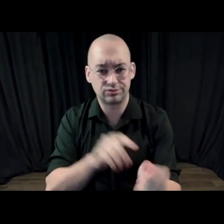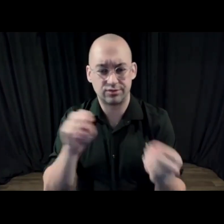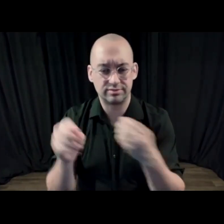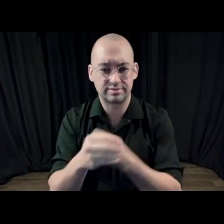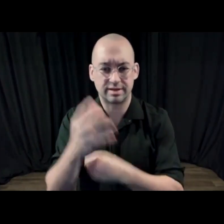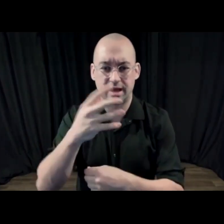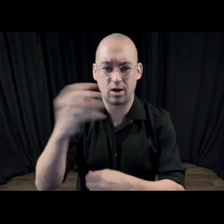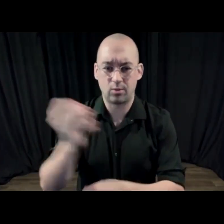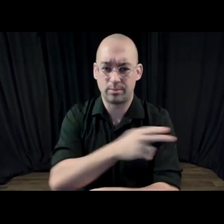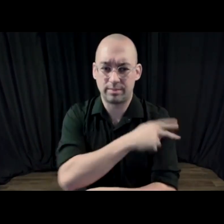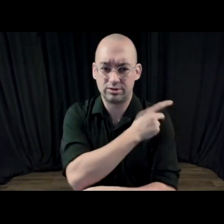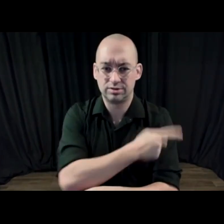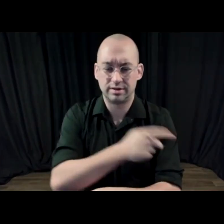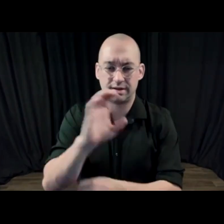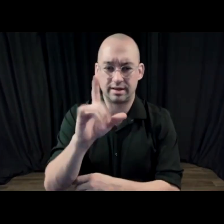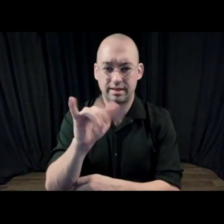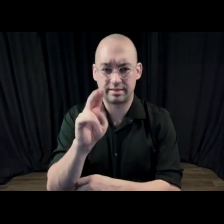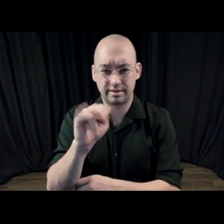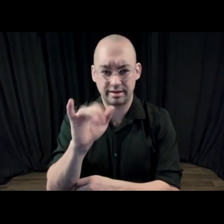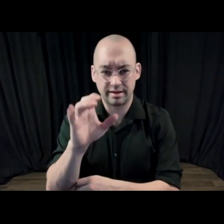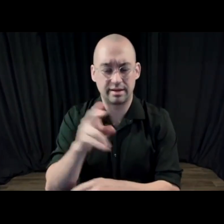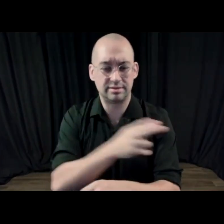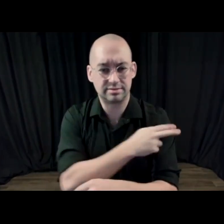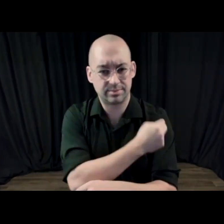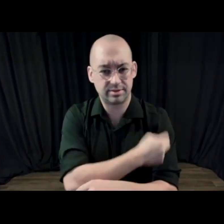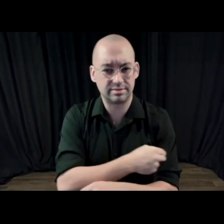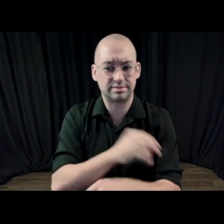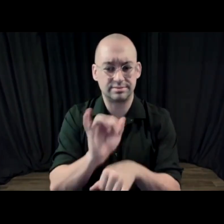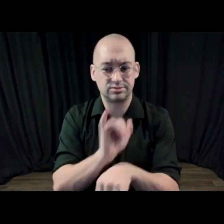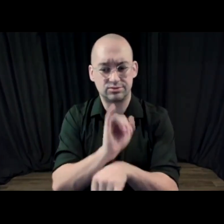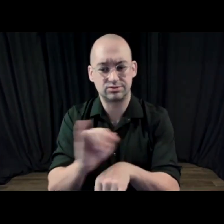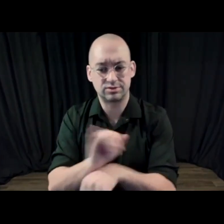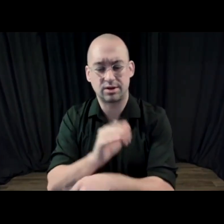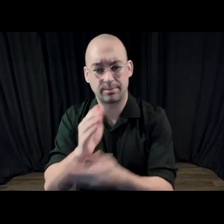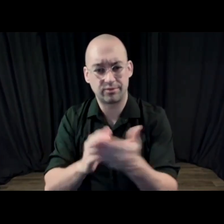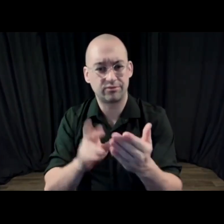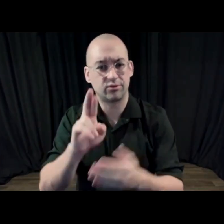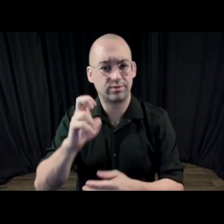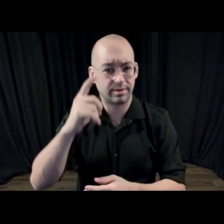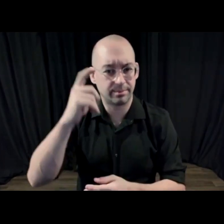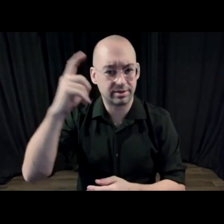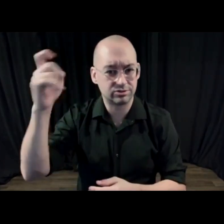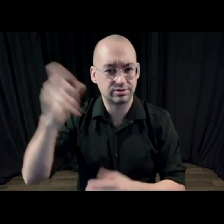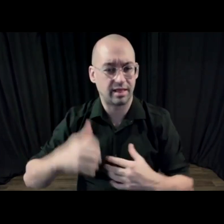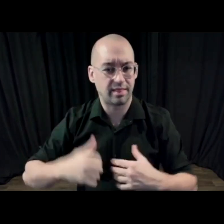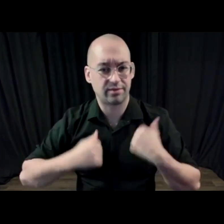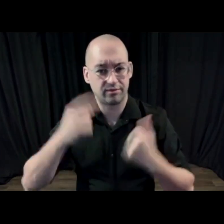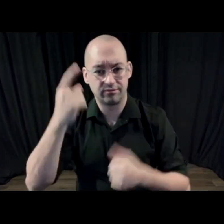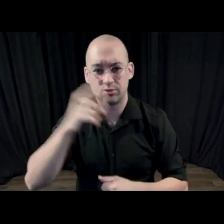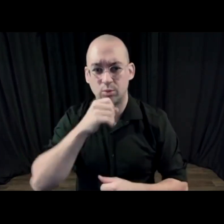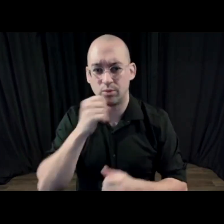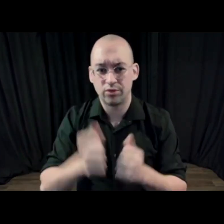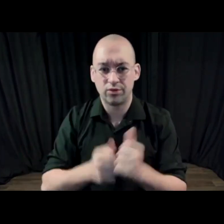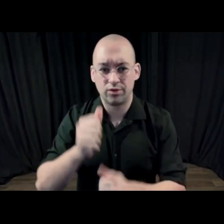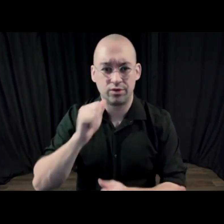clinics, hospitals, and institutions. And part of reimagining health for older adults is how can